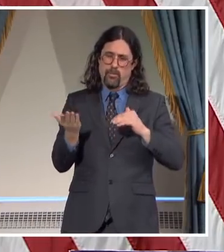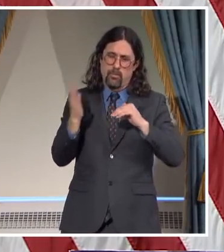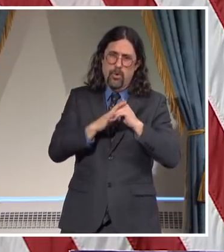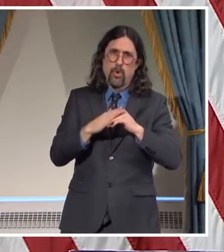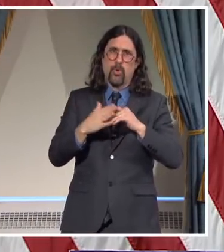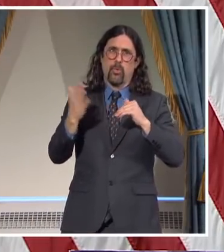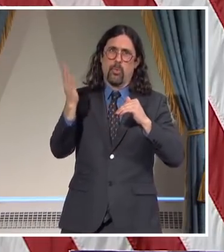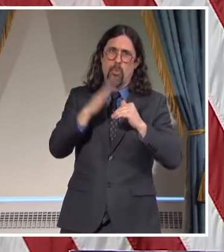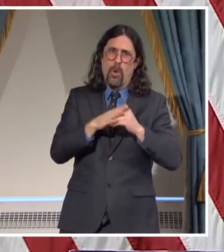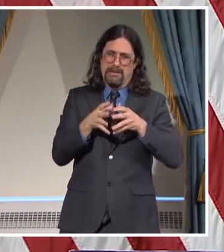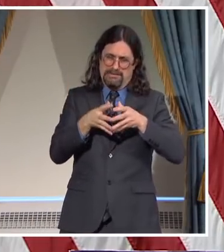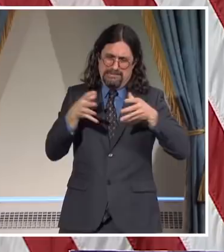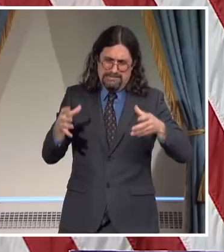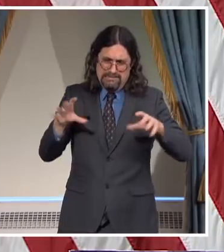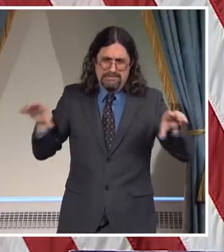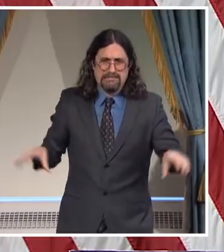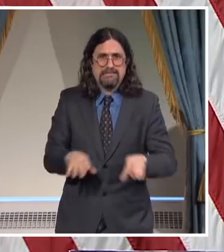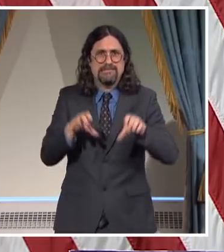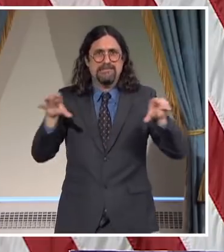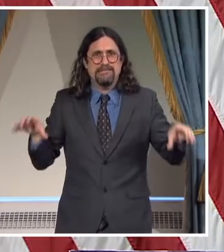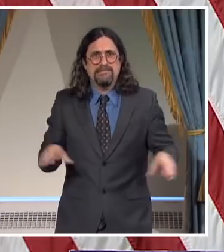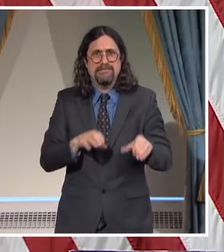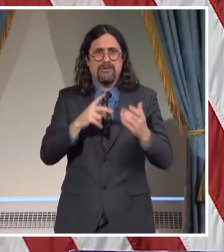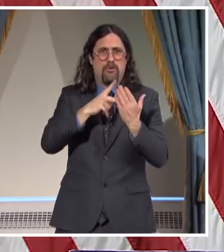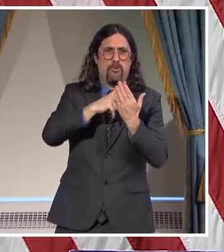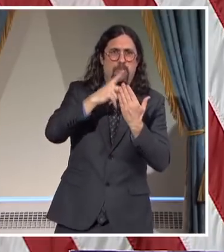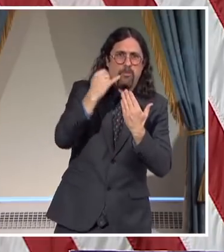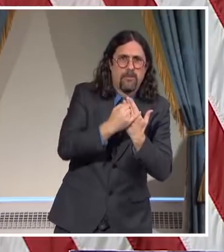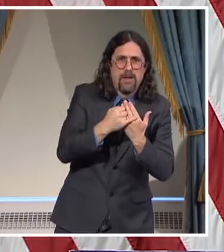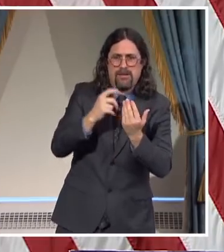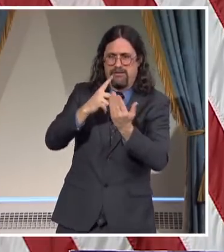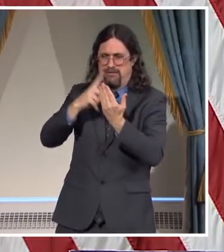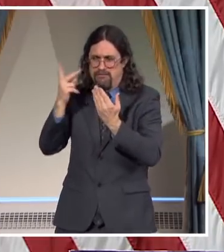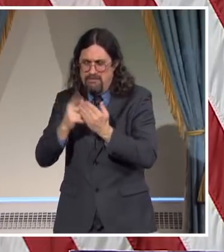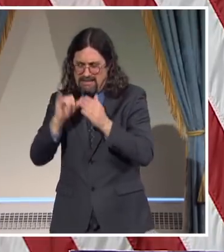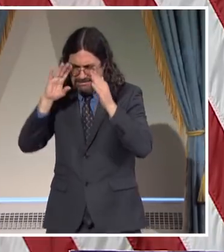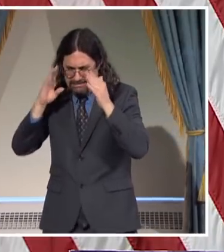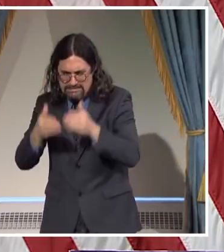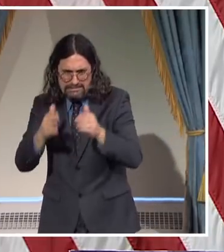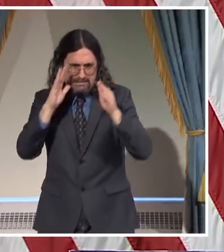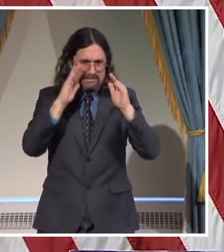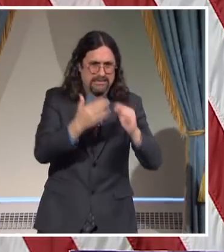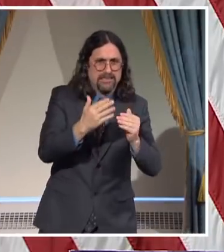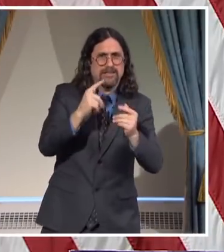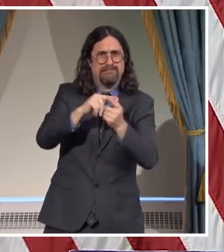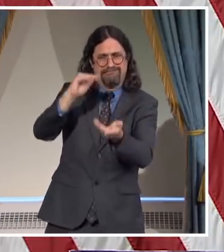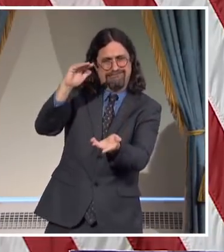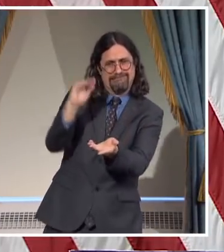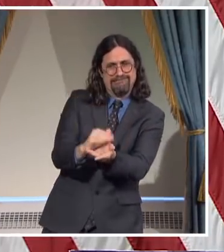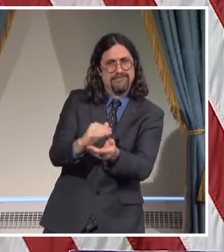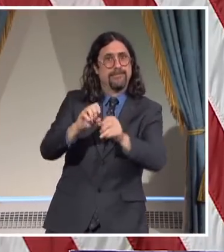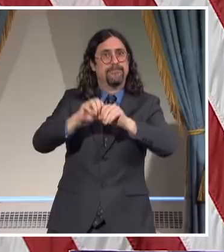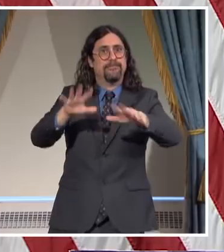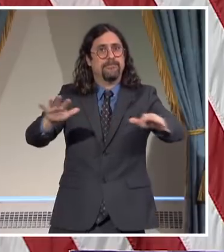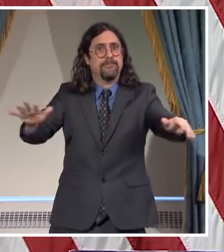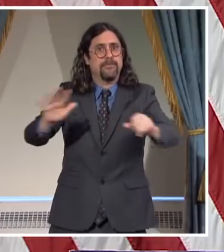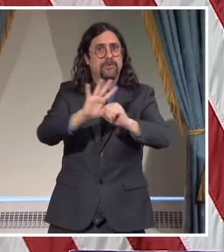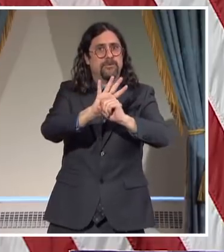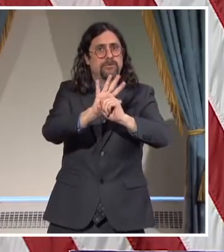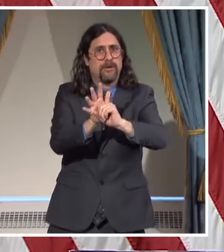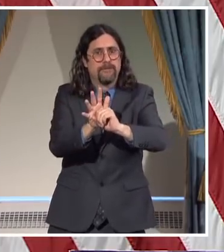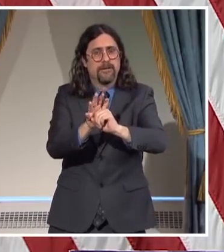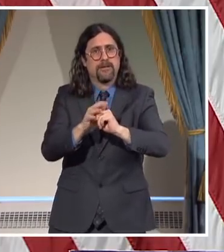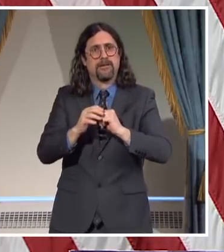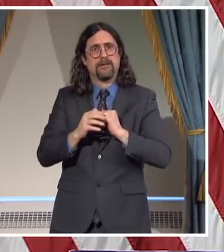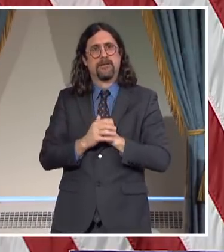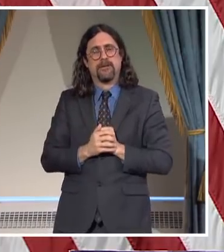and the need keeps expanding all the time. At the same time, of course, our economy has ended up in a very